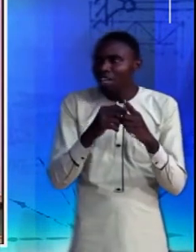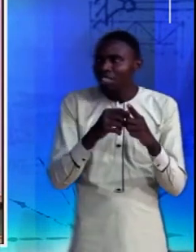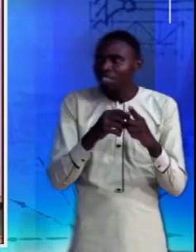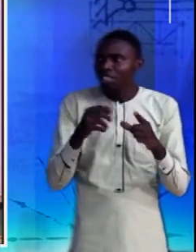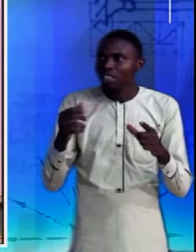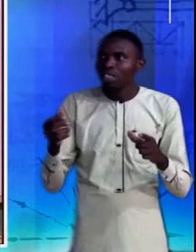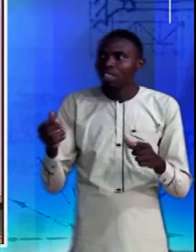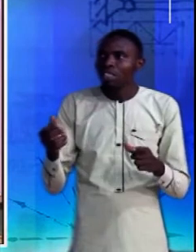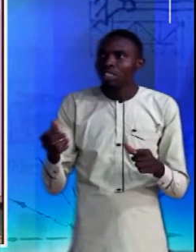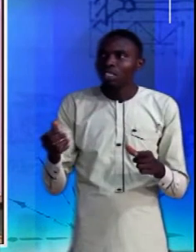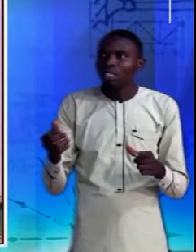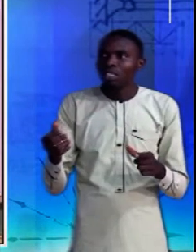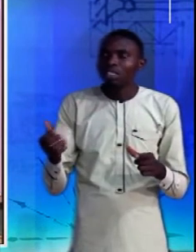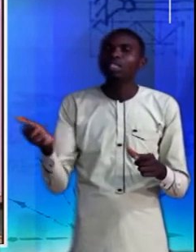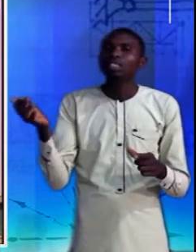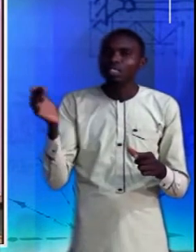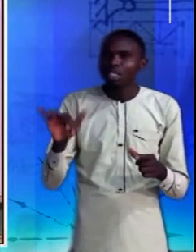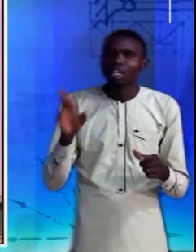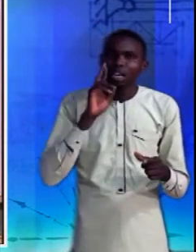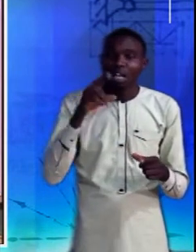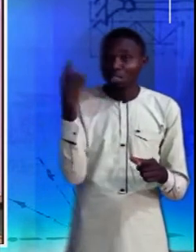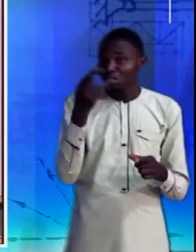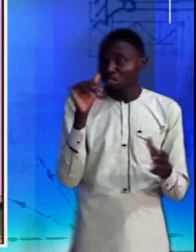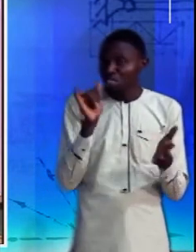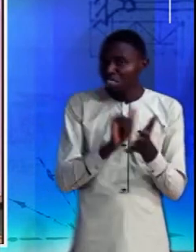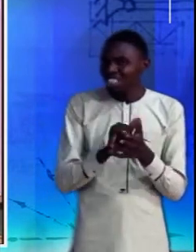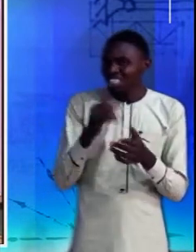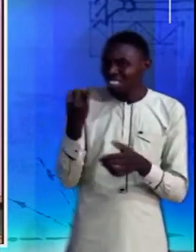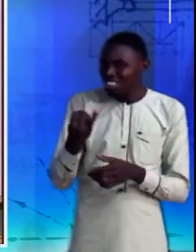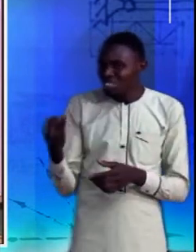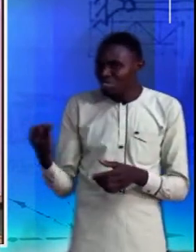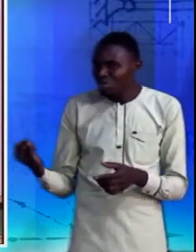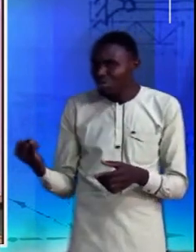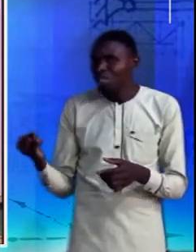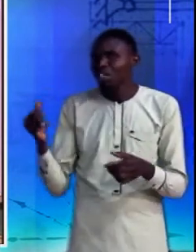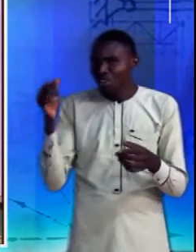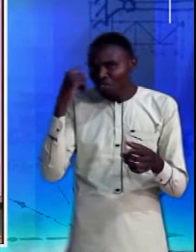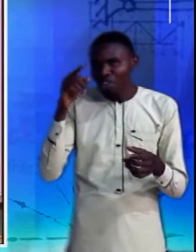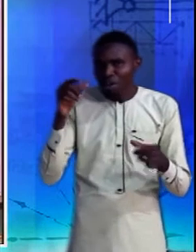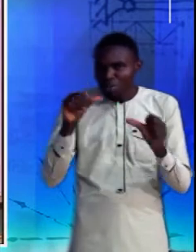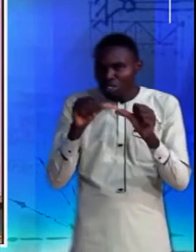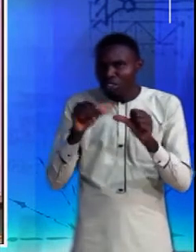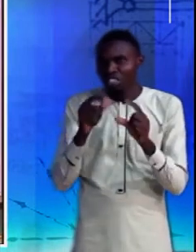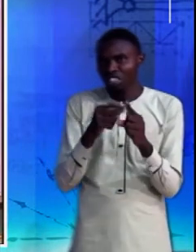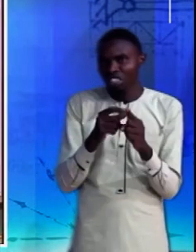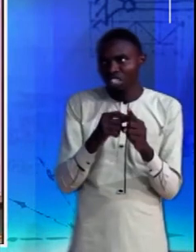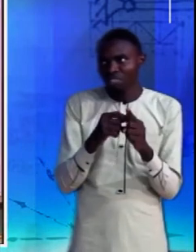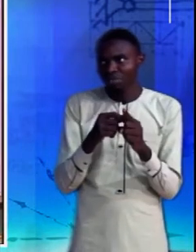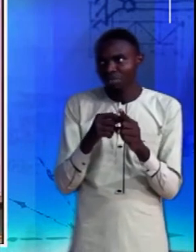of H. A day, let us symbolize it as let's say